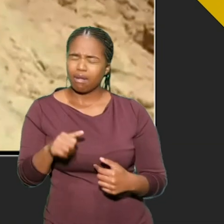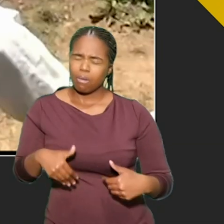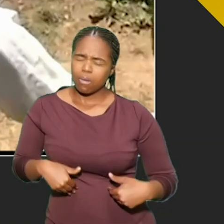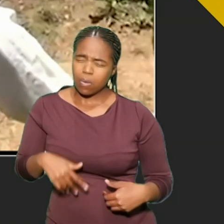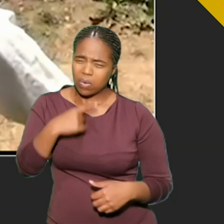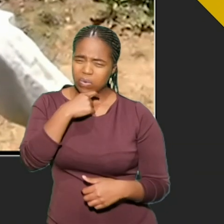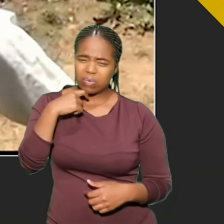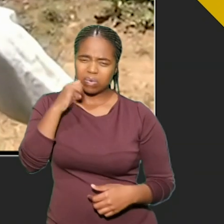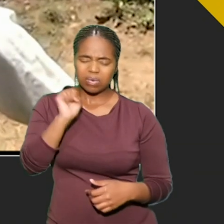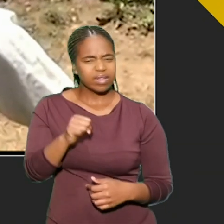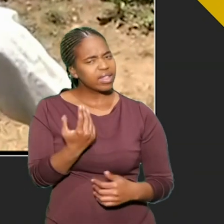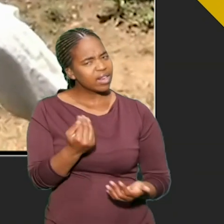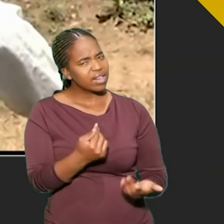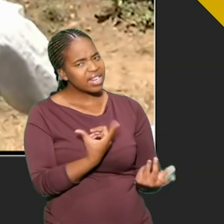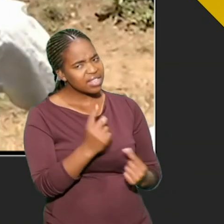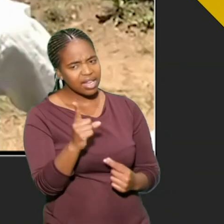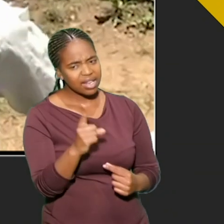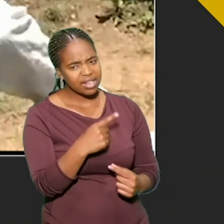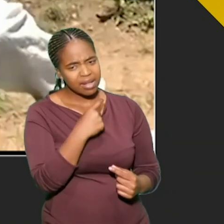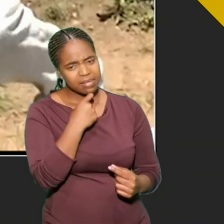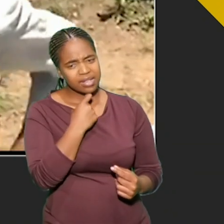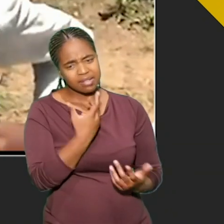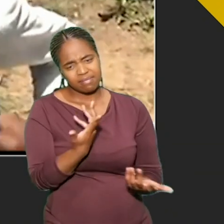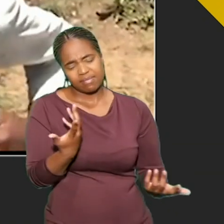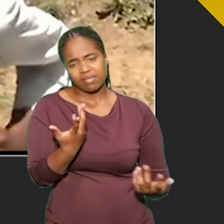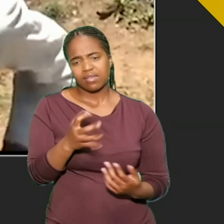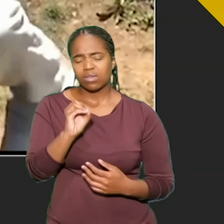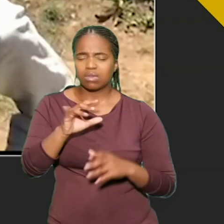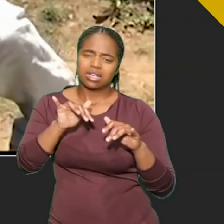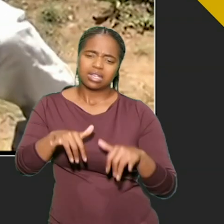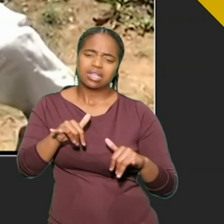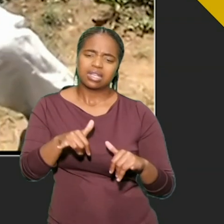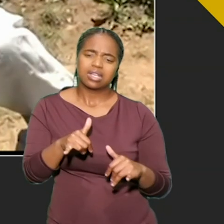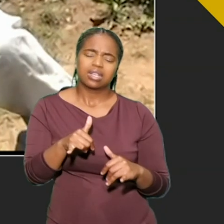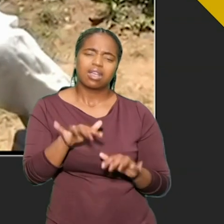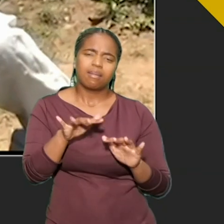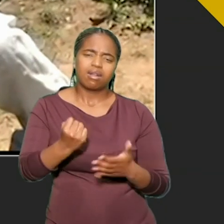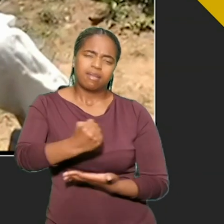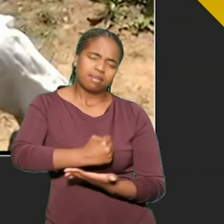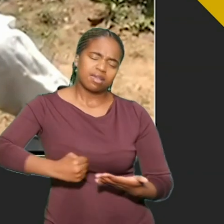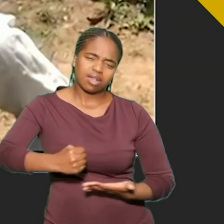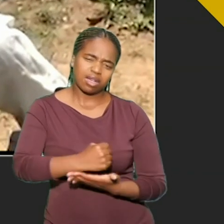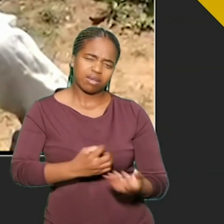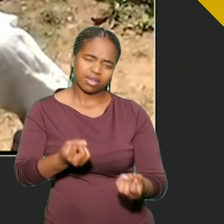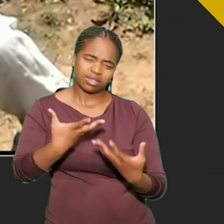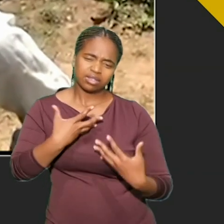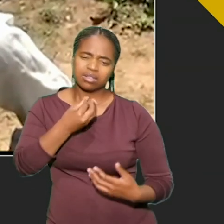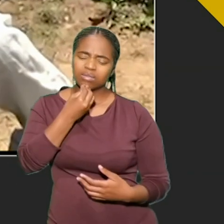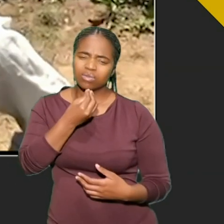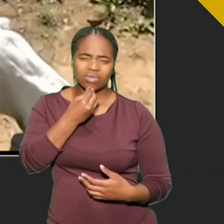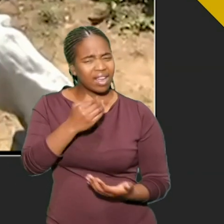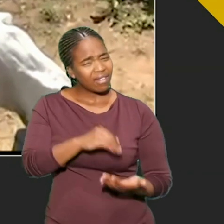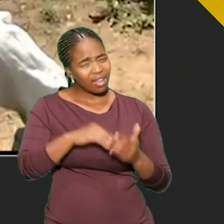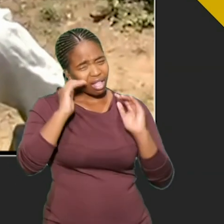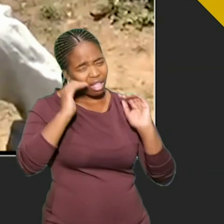silambile nenze ntoni xa nilambile siye sifike sihlale silinde abo bantu baphekayo anifiki nisozele esikolweni